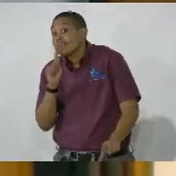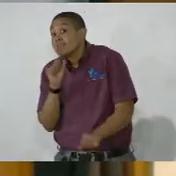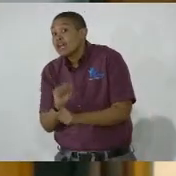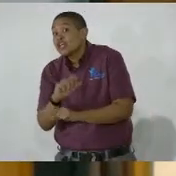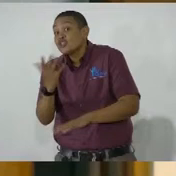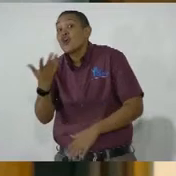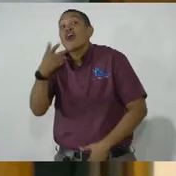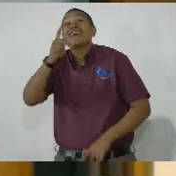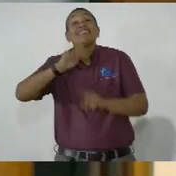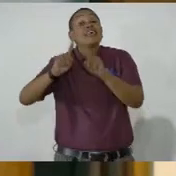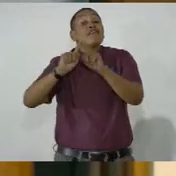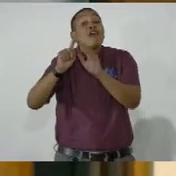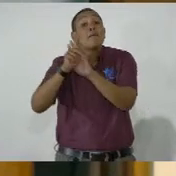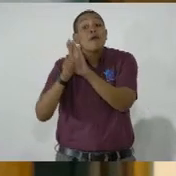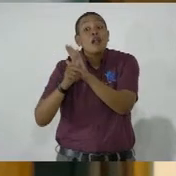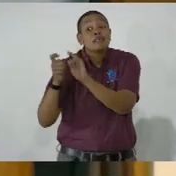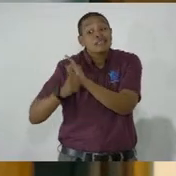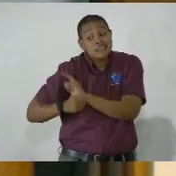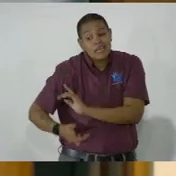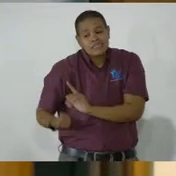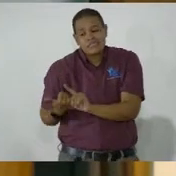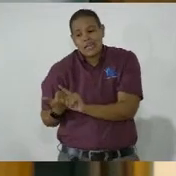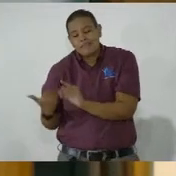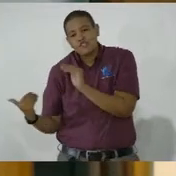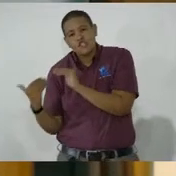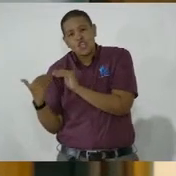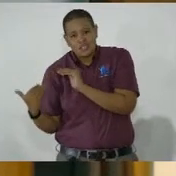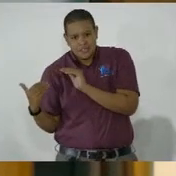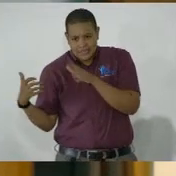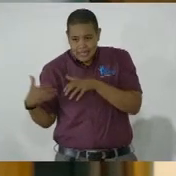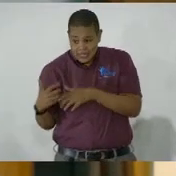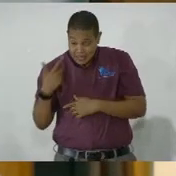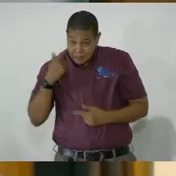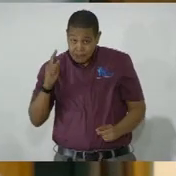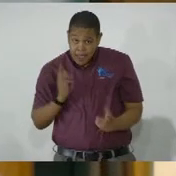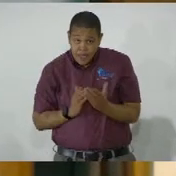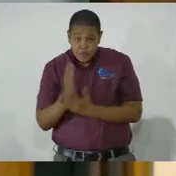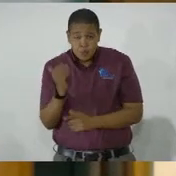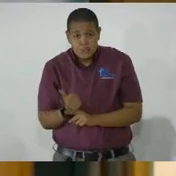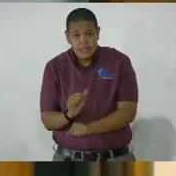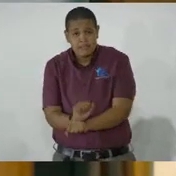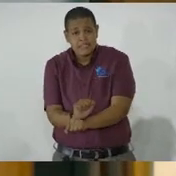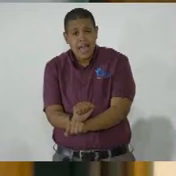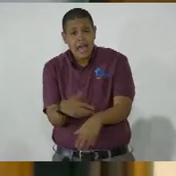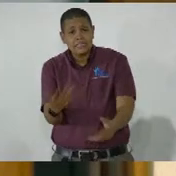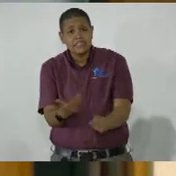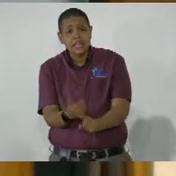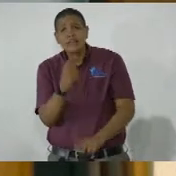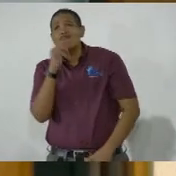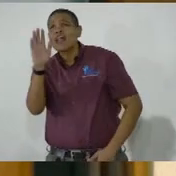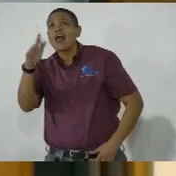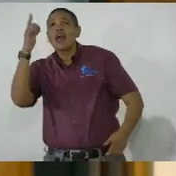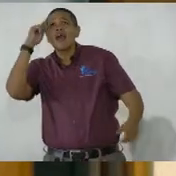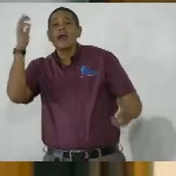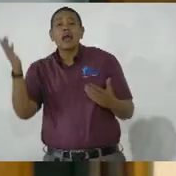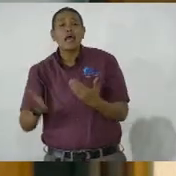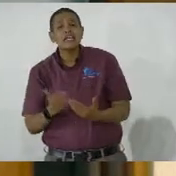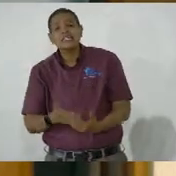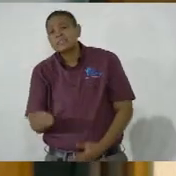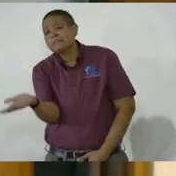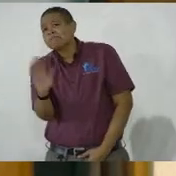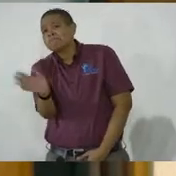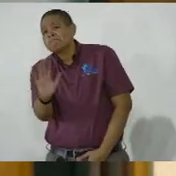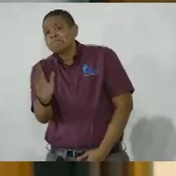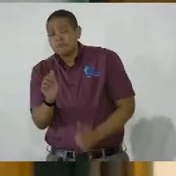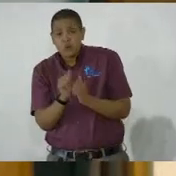and policies towards a reformed justice sector are met. The task, Madam Speaker, is in no way an easy one,